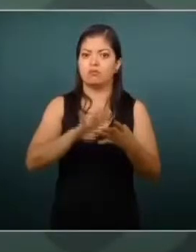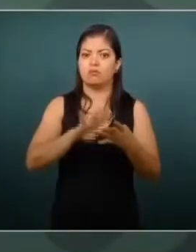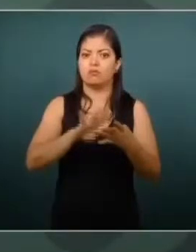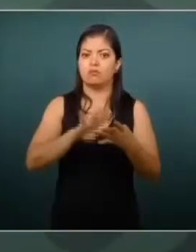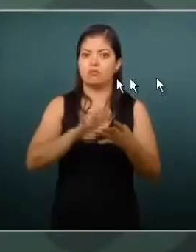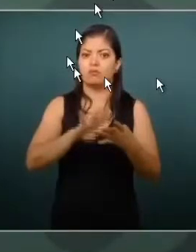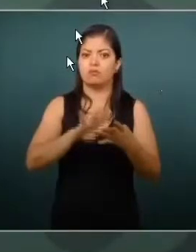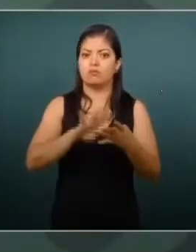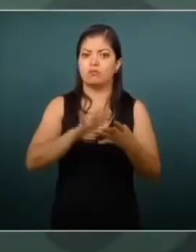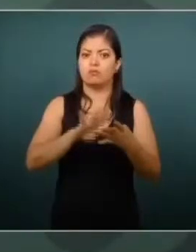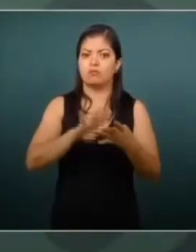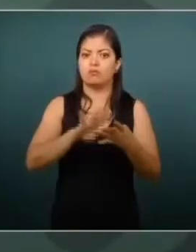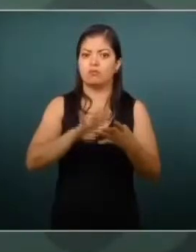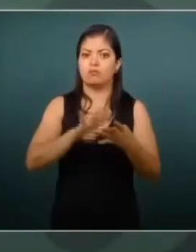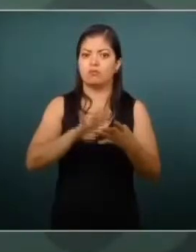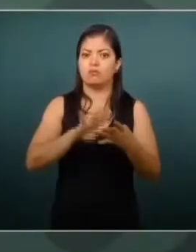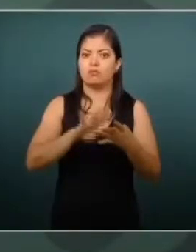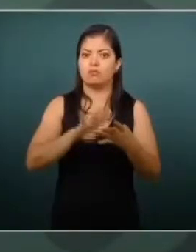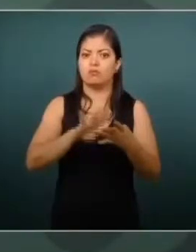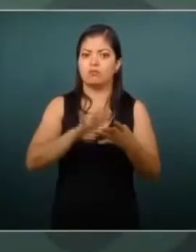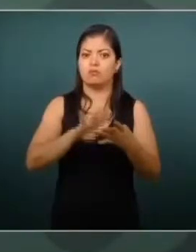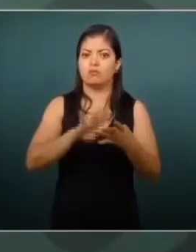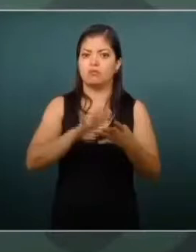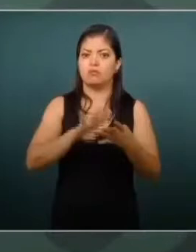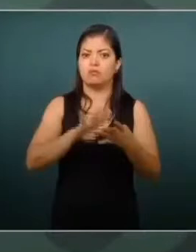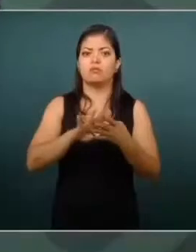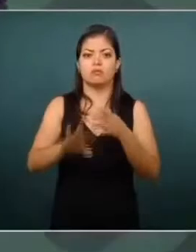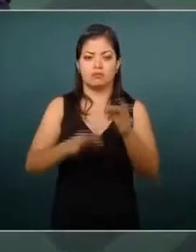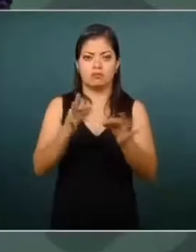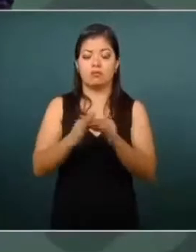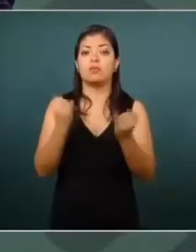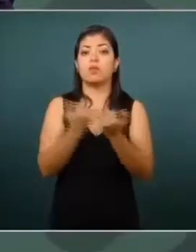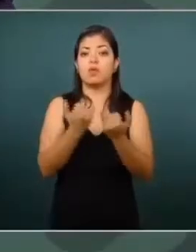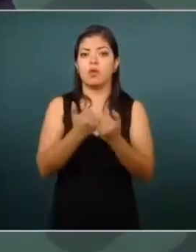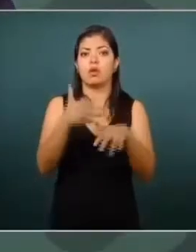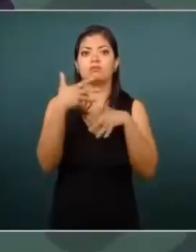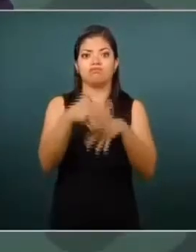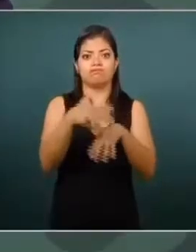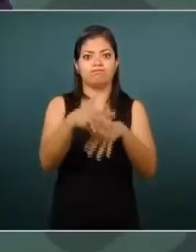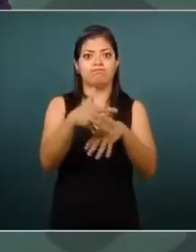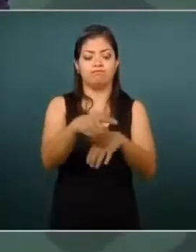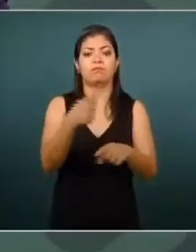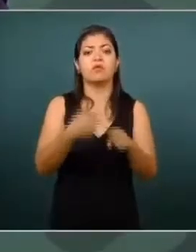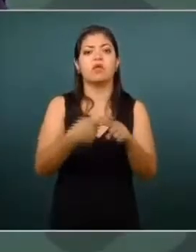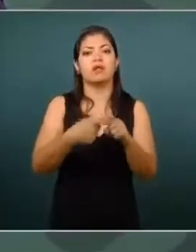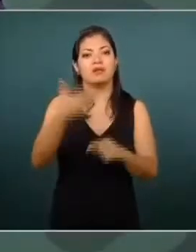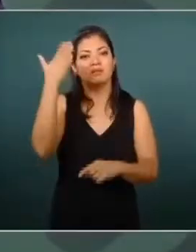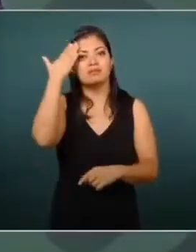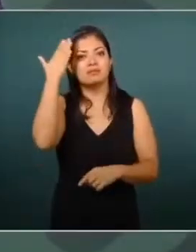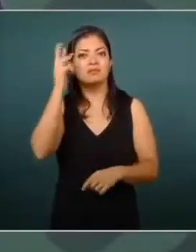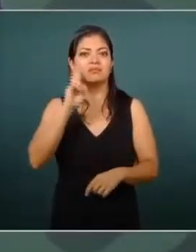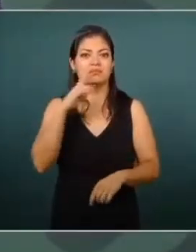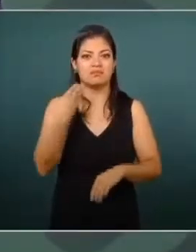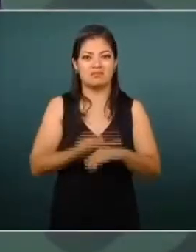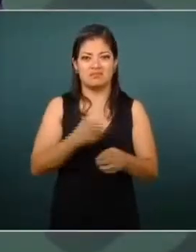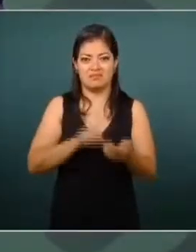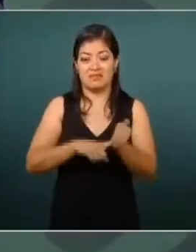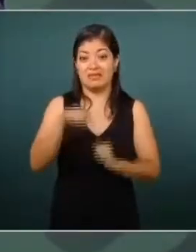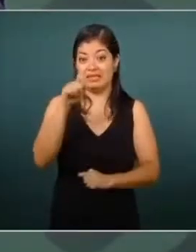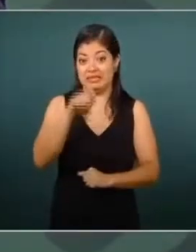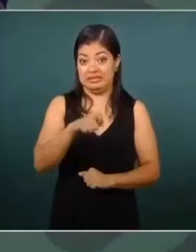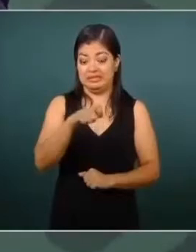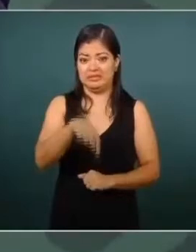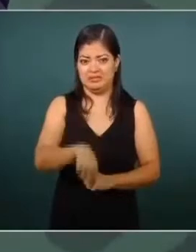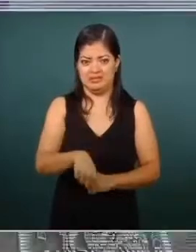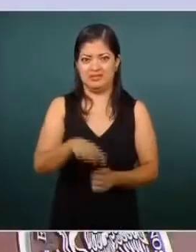are detained, but in the case of manifestations. Los mandos y los elementos que estuvieron participando en